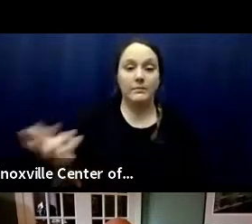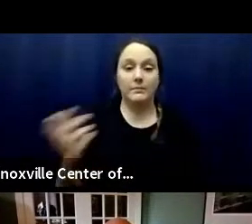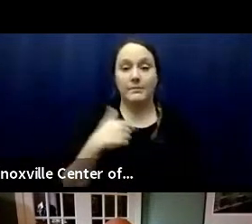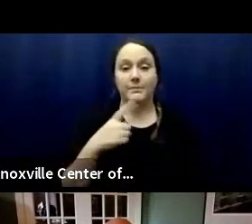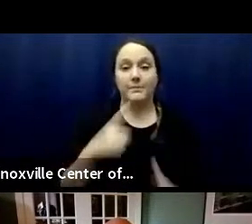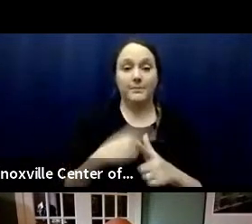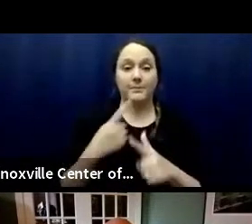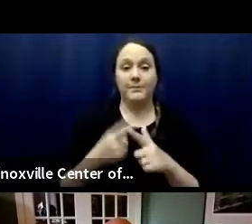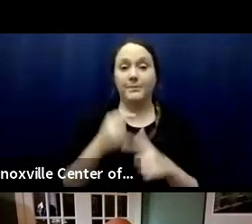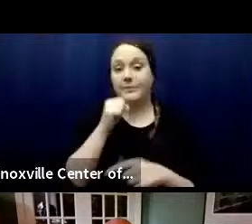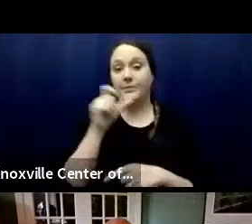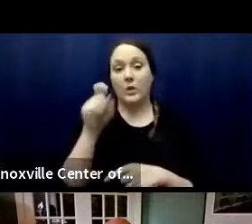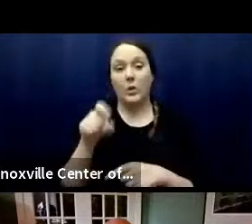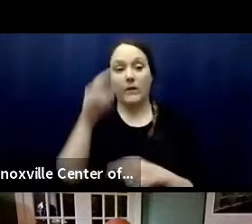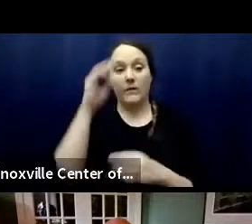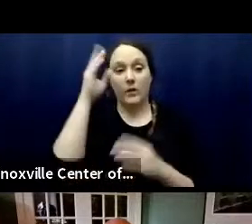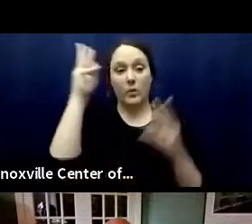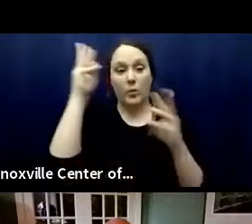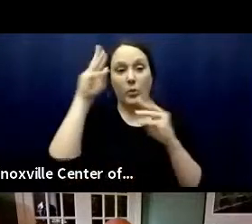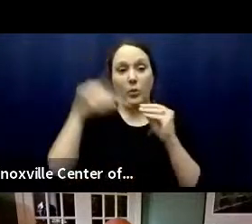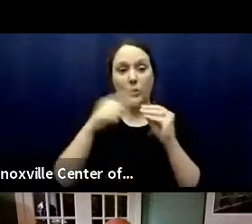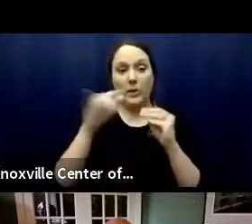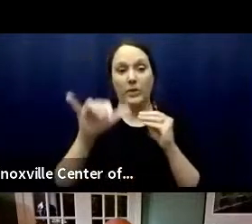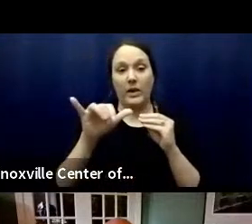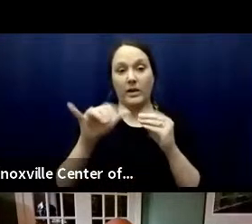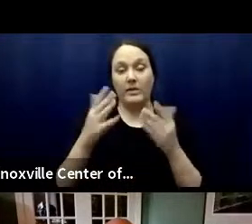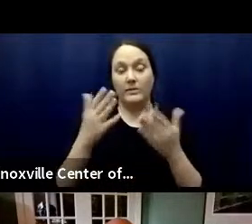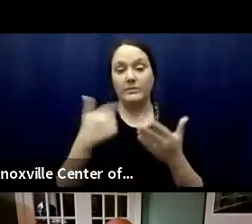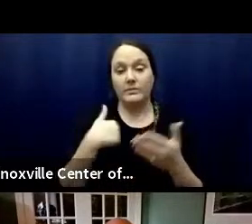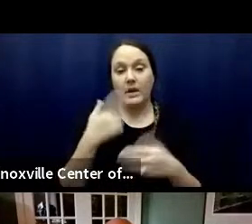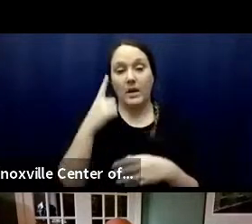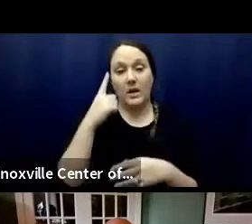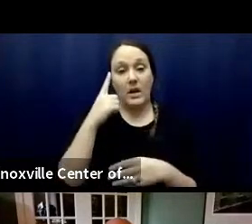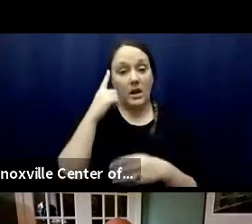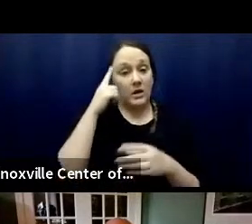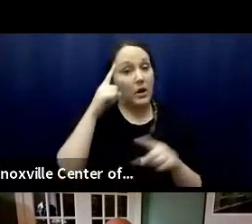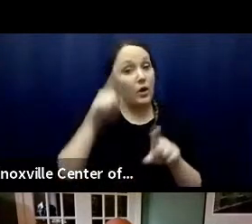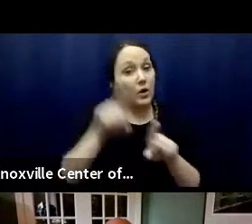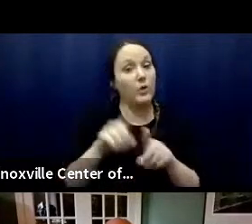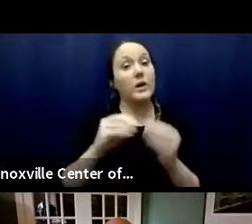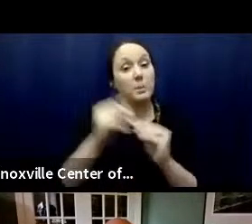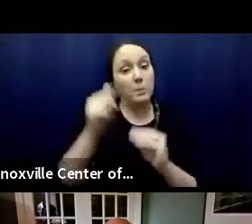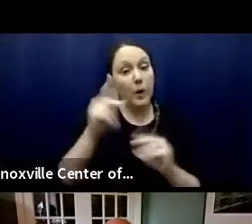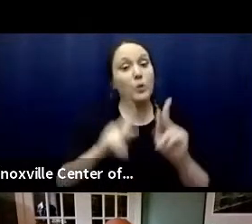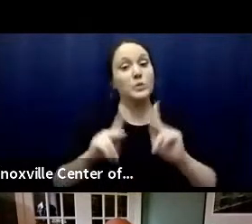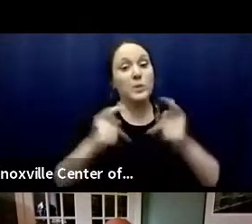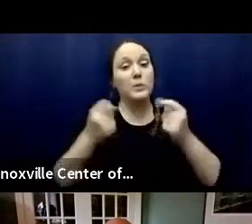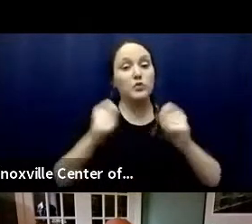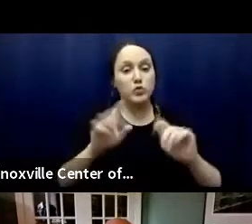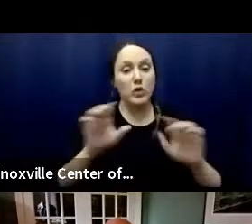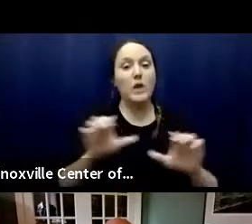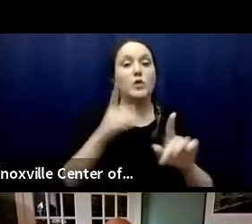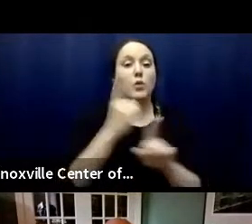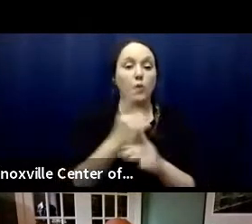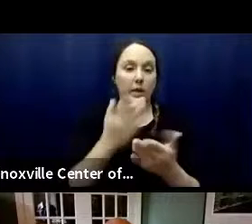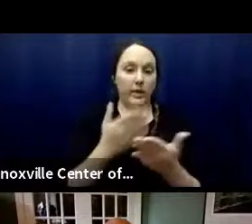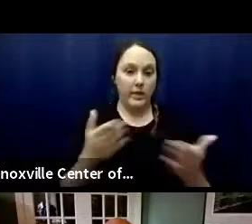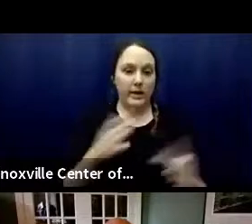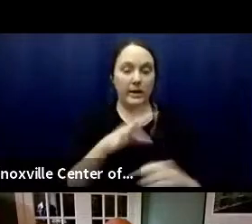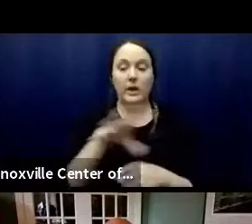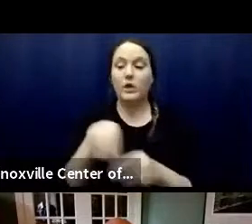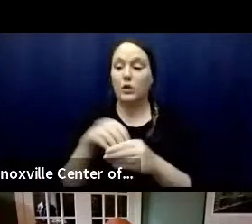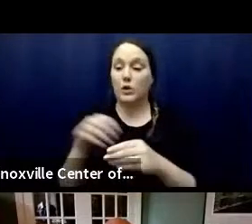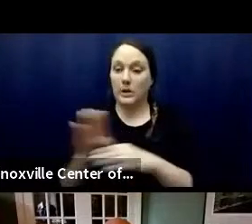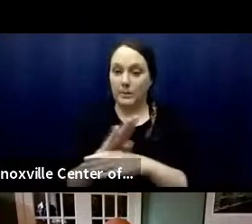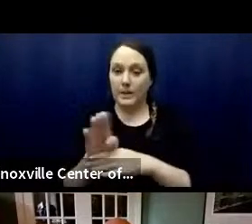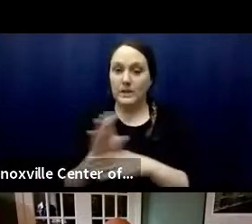then we don't have to worry about that part of enforcement. And I agree, most people are really trying to do the right thing, and including business owners,